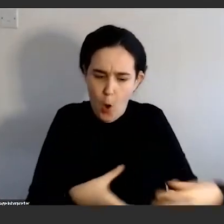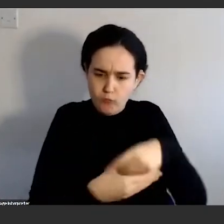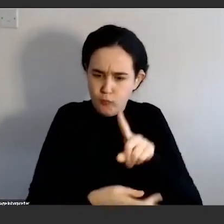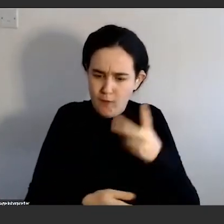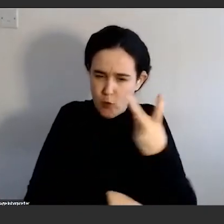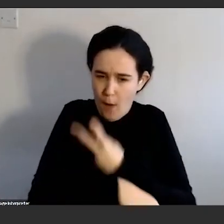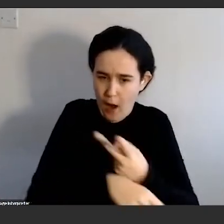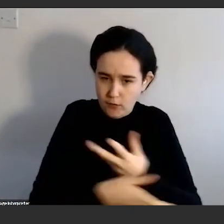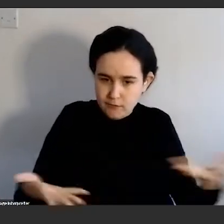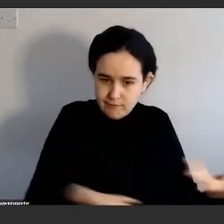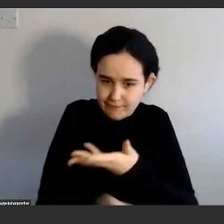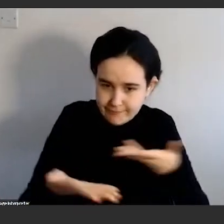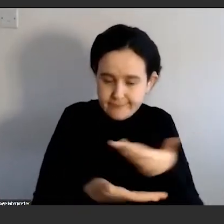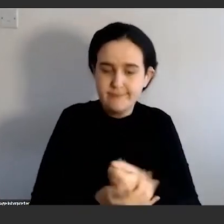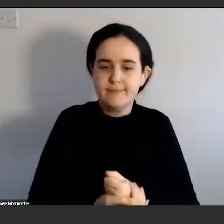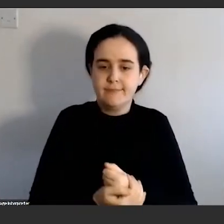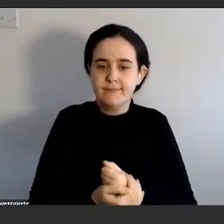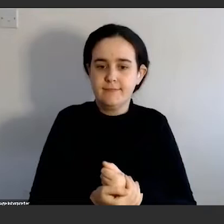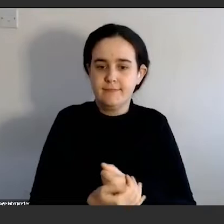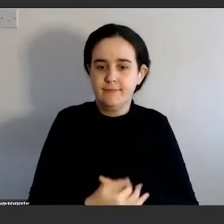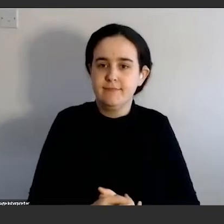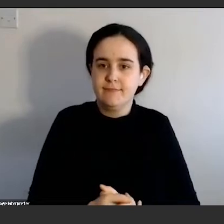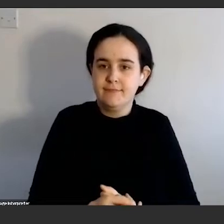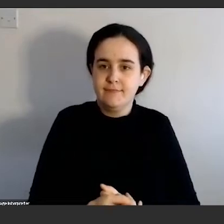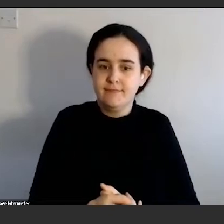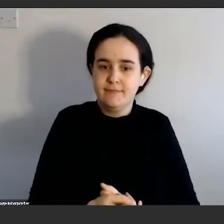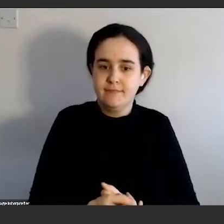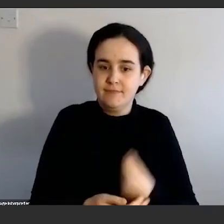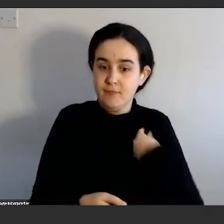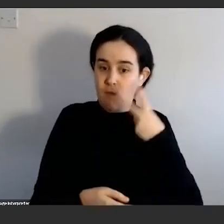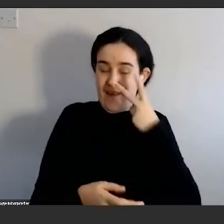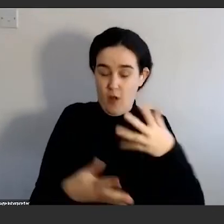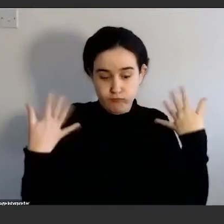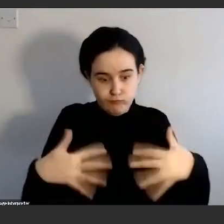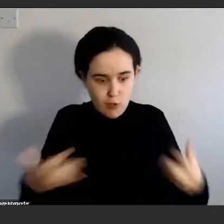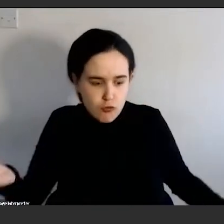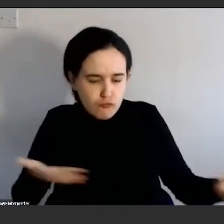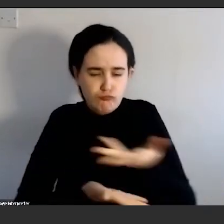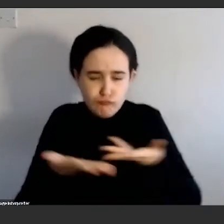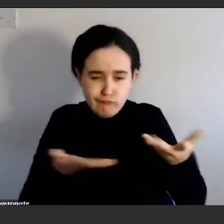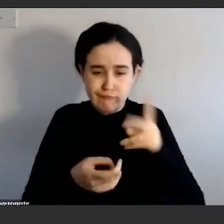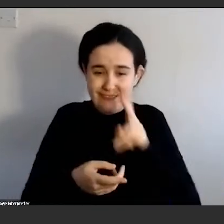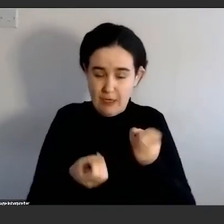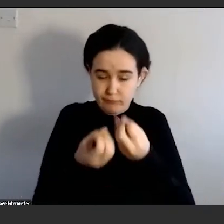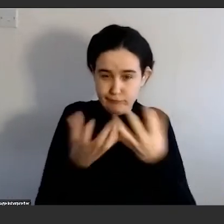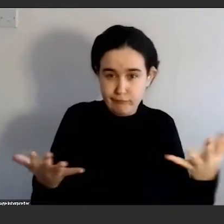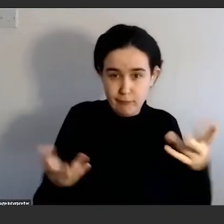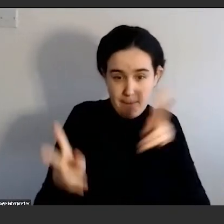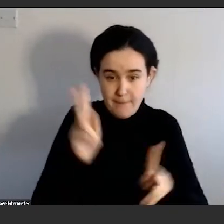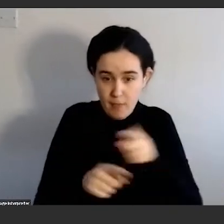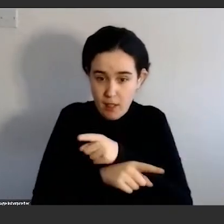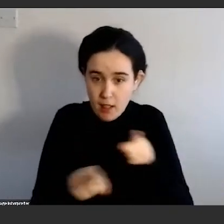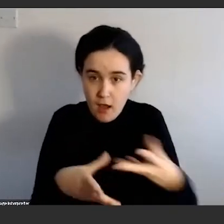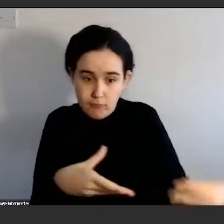that works. We have discussions, we have music, plenty to keep you engaged for the next 2 hours. My